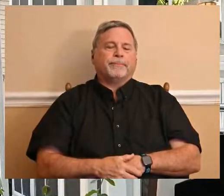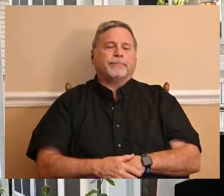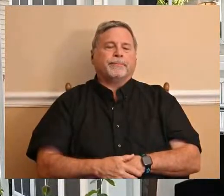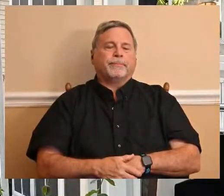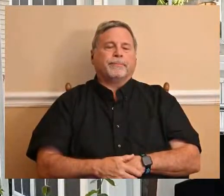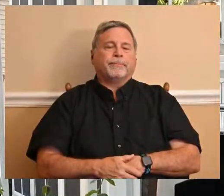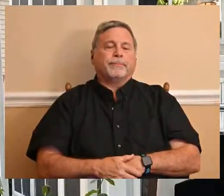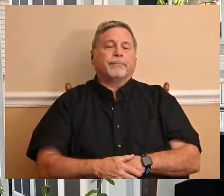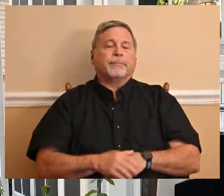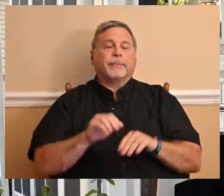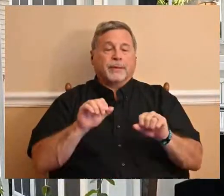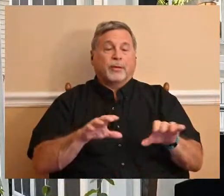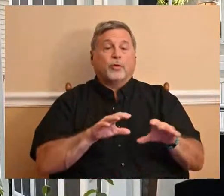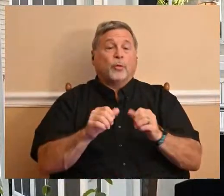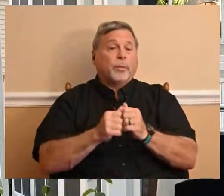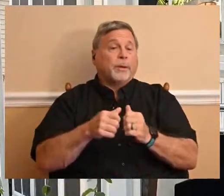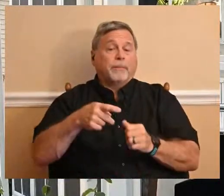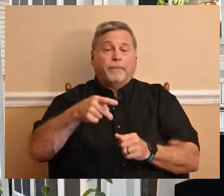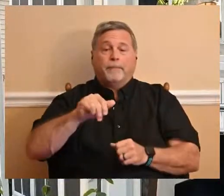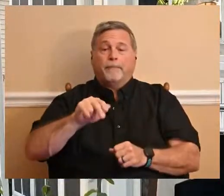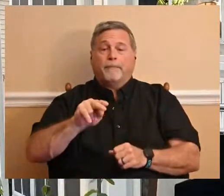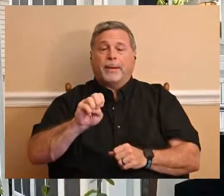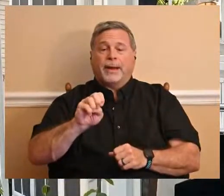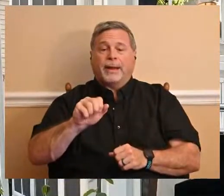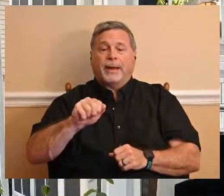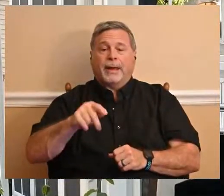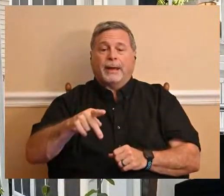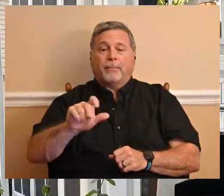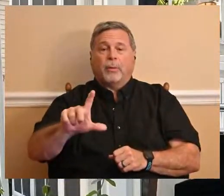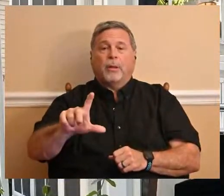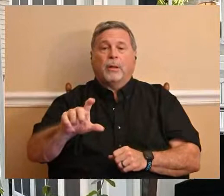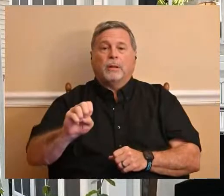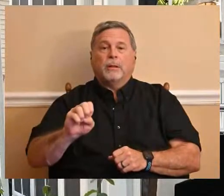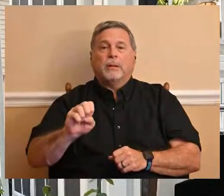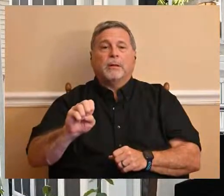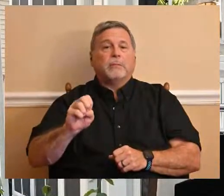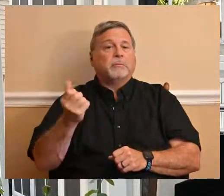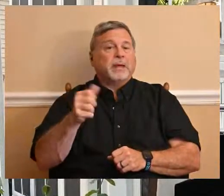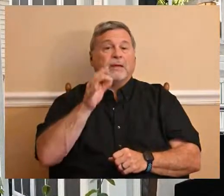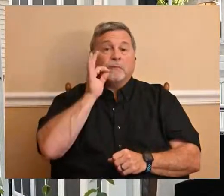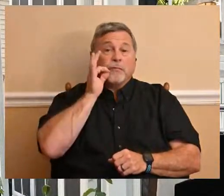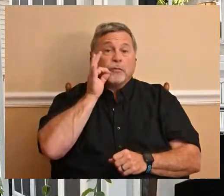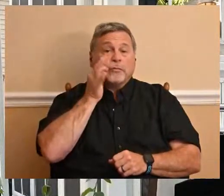And you could do this with pineapple. You could do this with pretty much any fruit that you like.